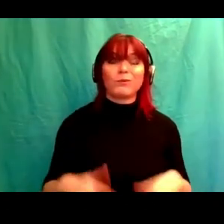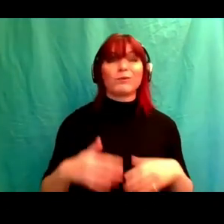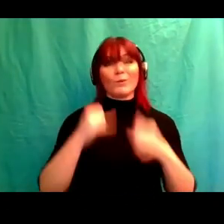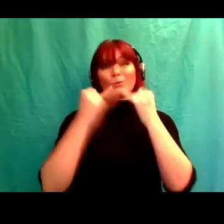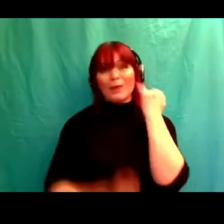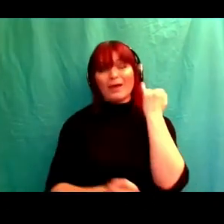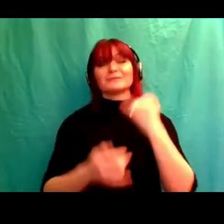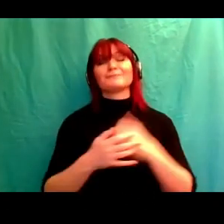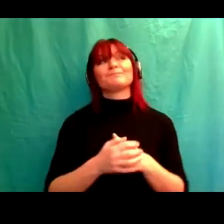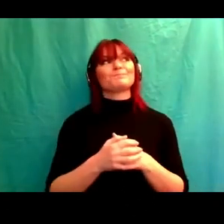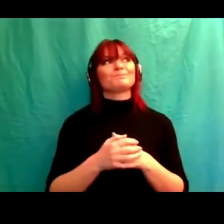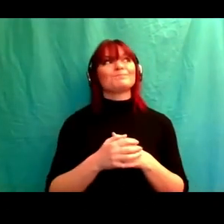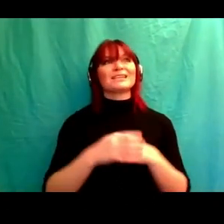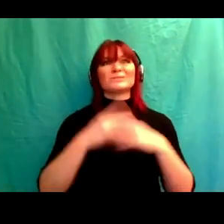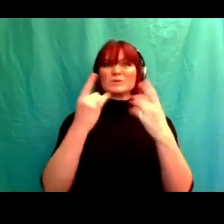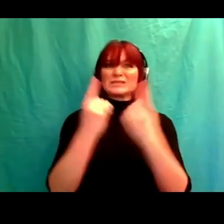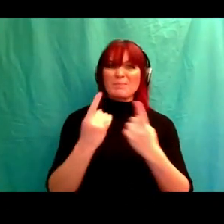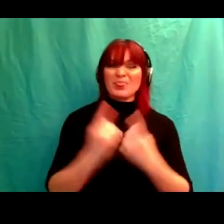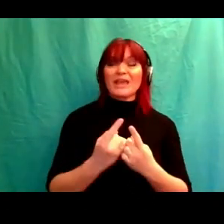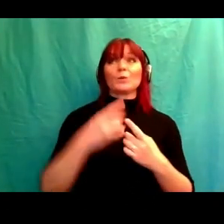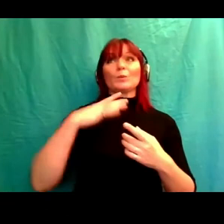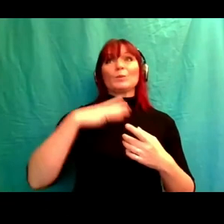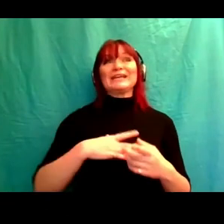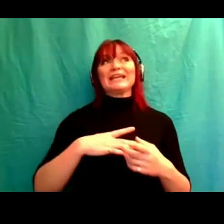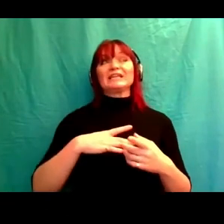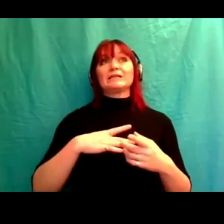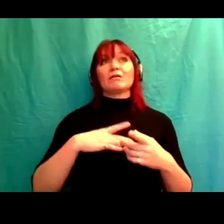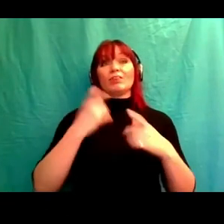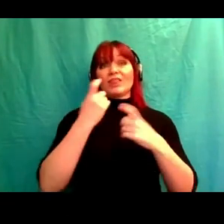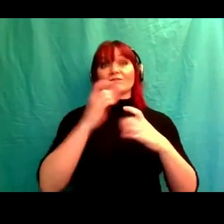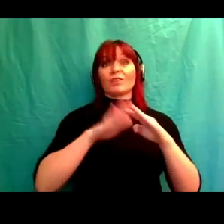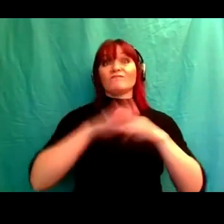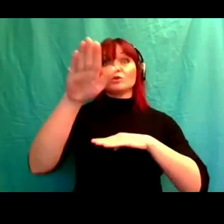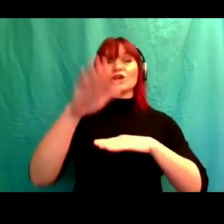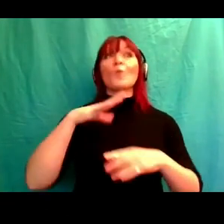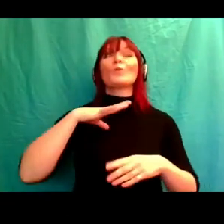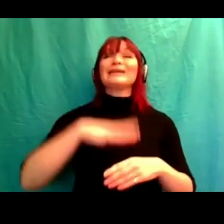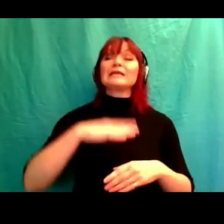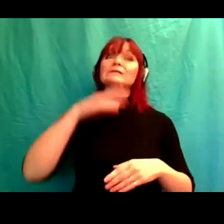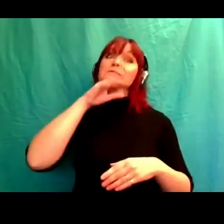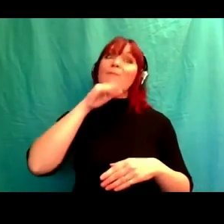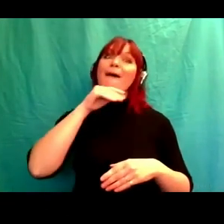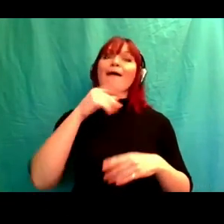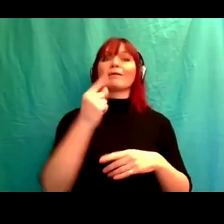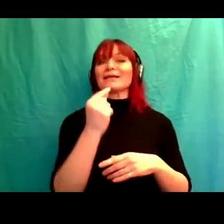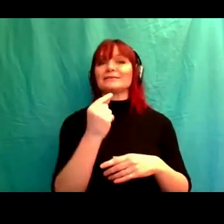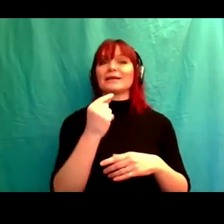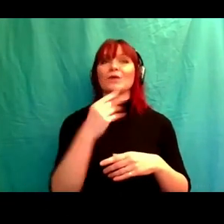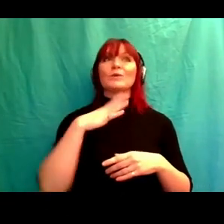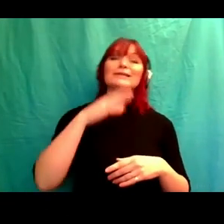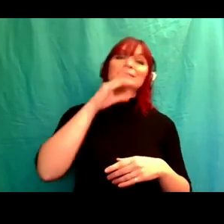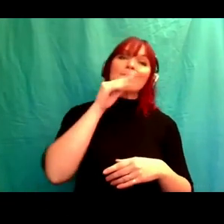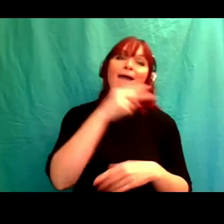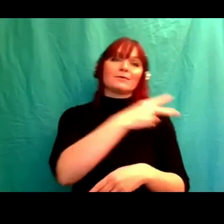learned from the pandemic is the price of resilience is spare capacity. It's spare staff, it's spare services, because if you don't have